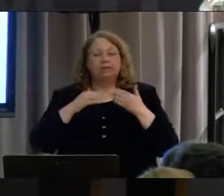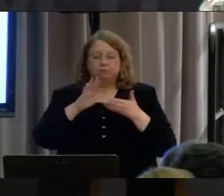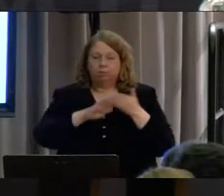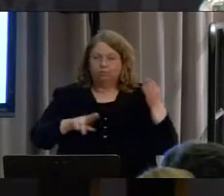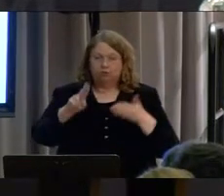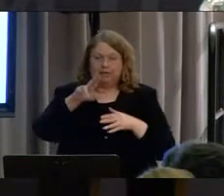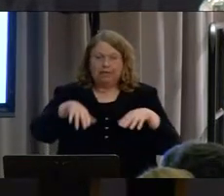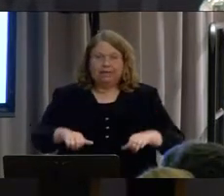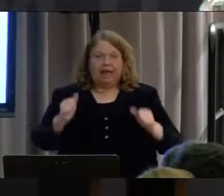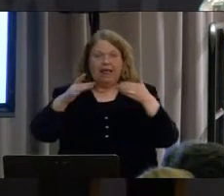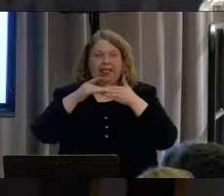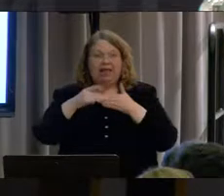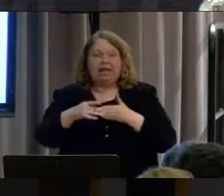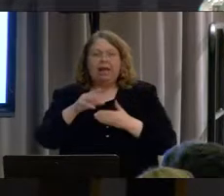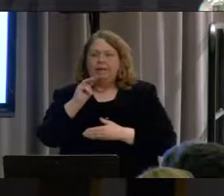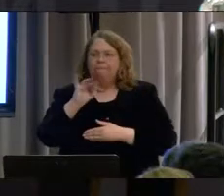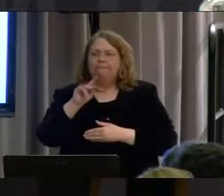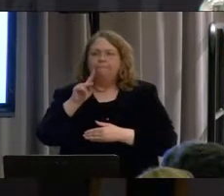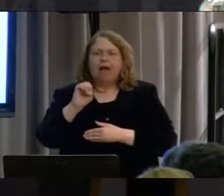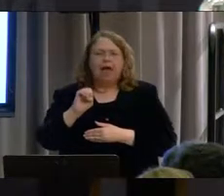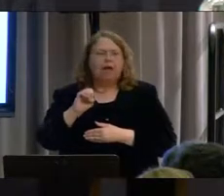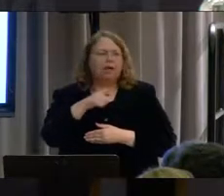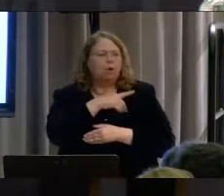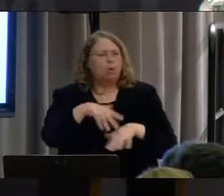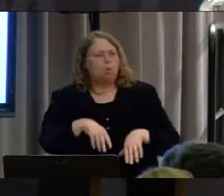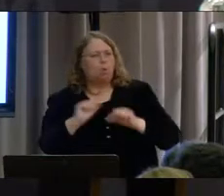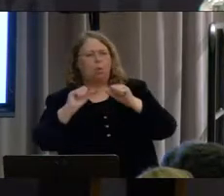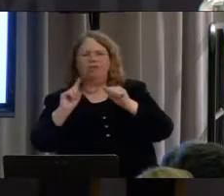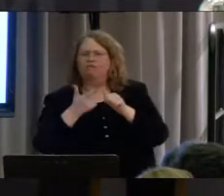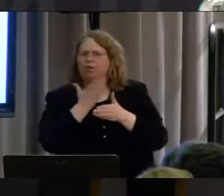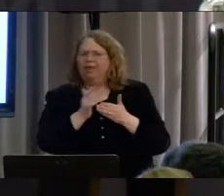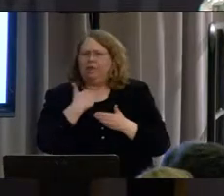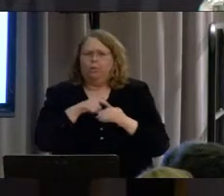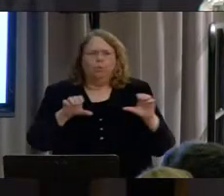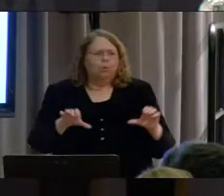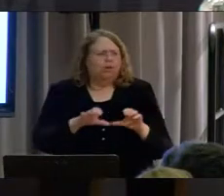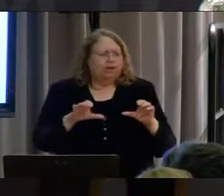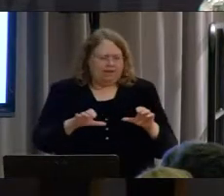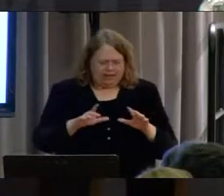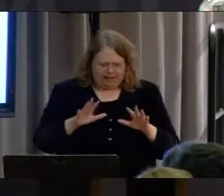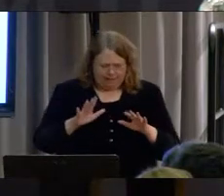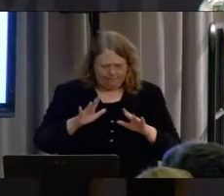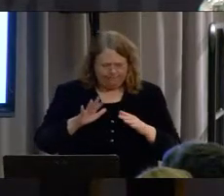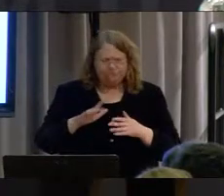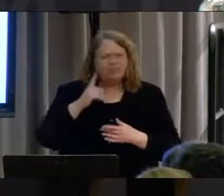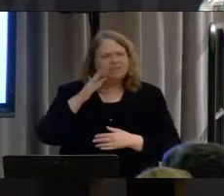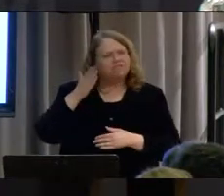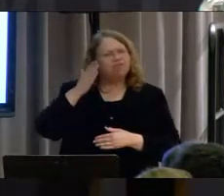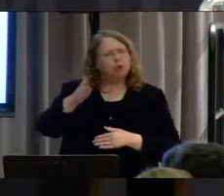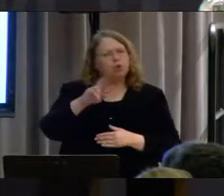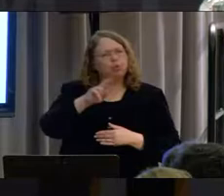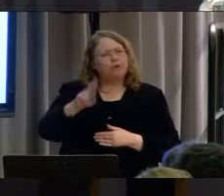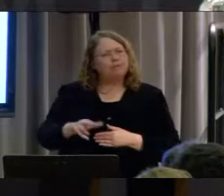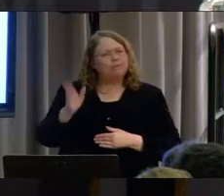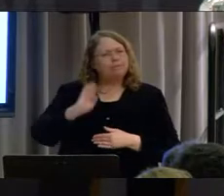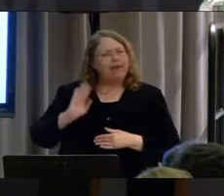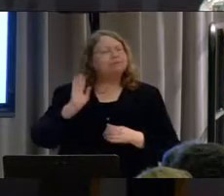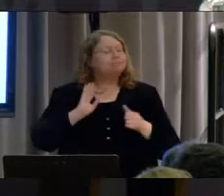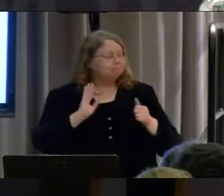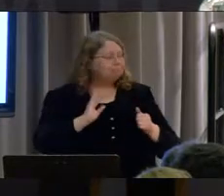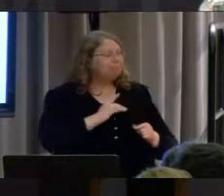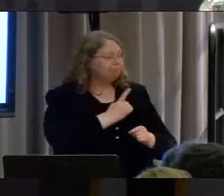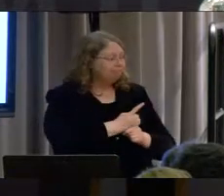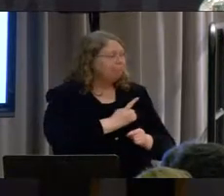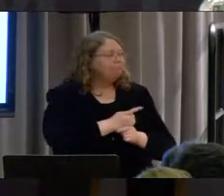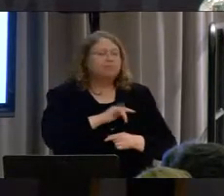mm-hmm. Mike hosted one of the very first things that we did on the future of Richmond's past. That's right.